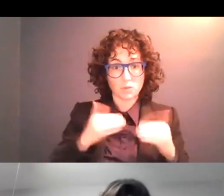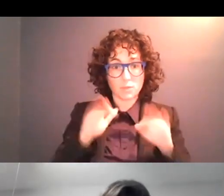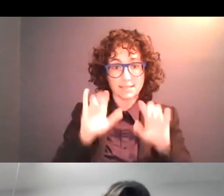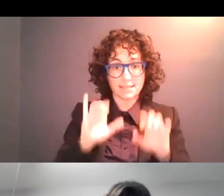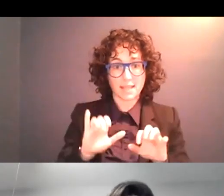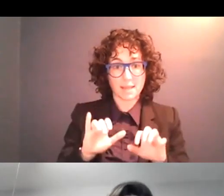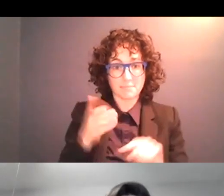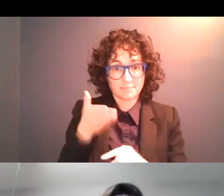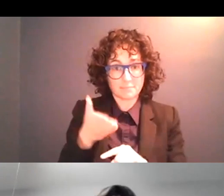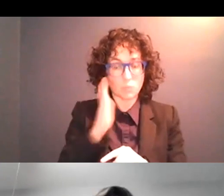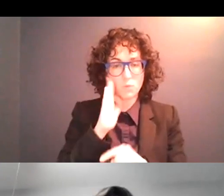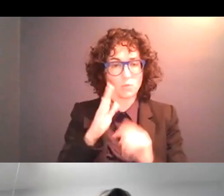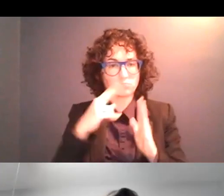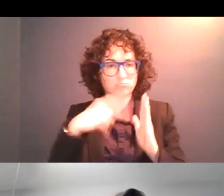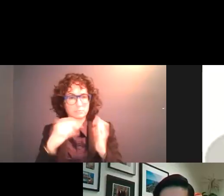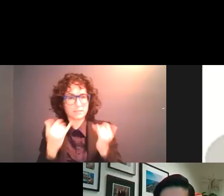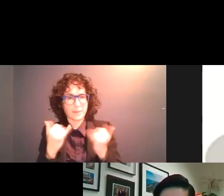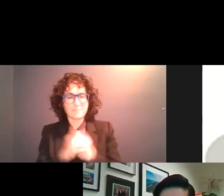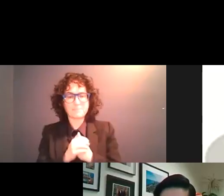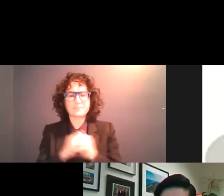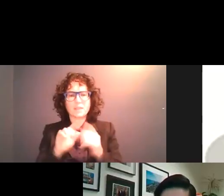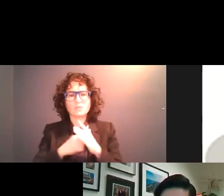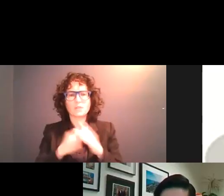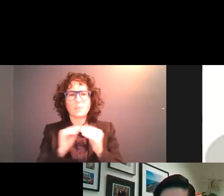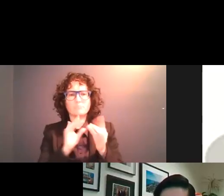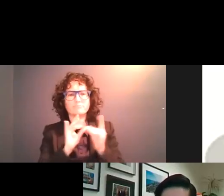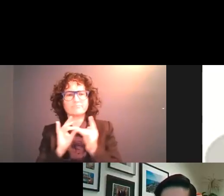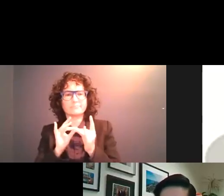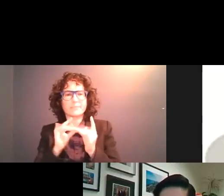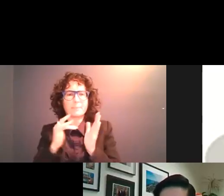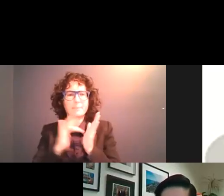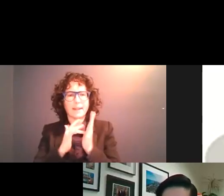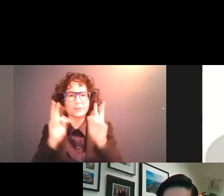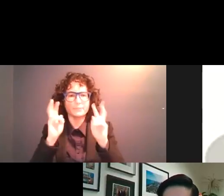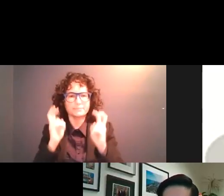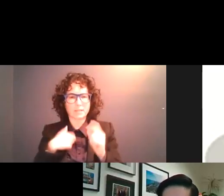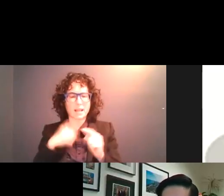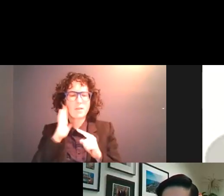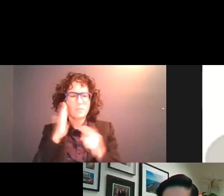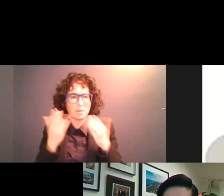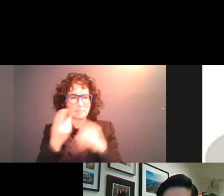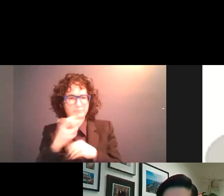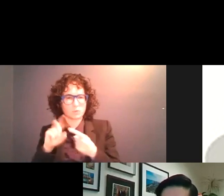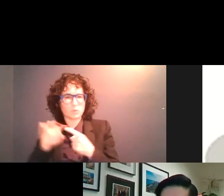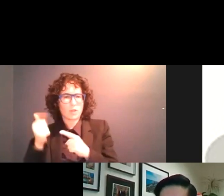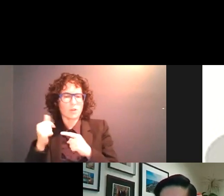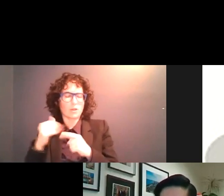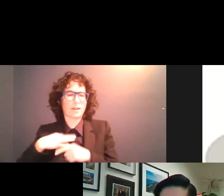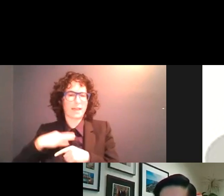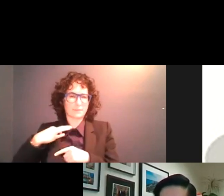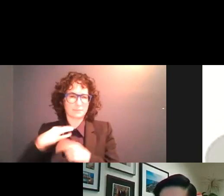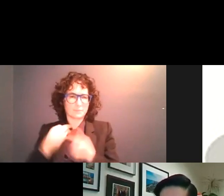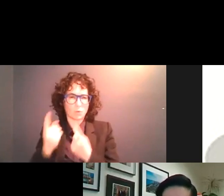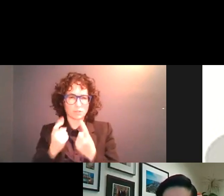sure to review them. I'm going to start with some of the more medical related questions and then we'll probably migrate on to some of the eligibility questions. So